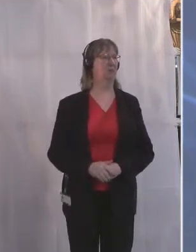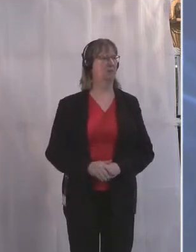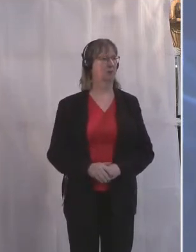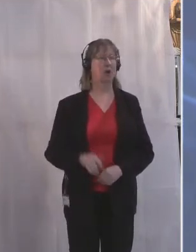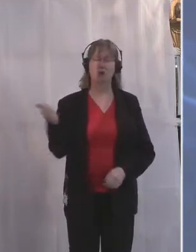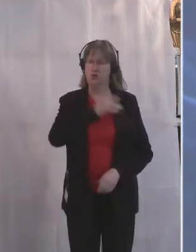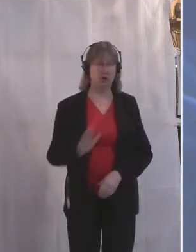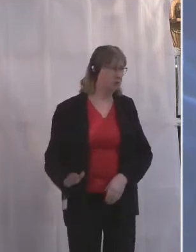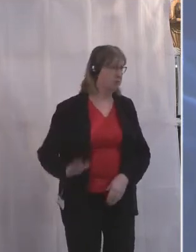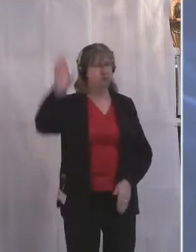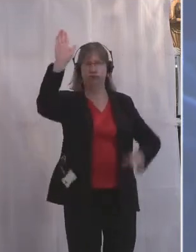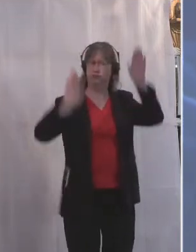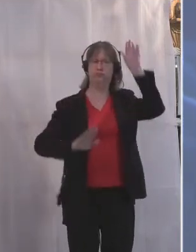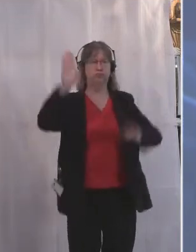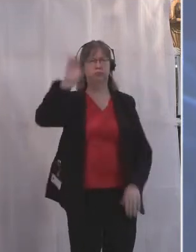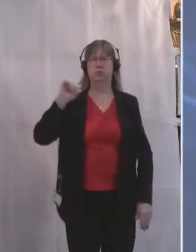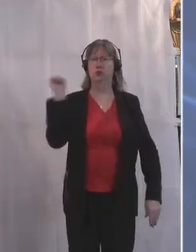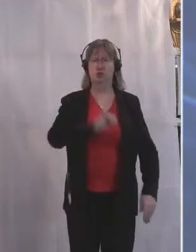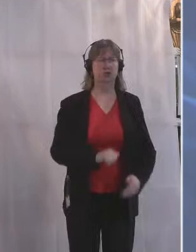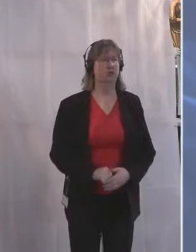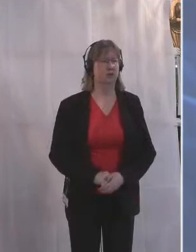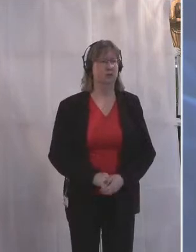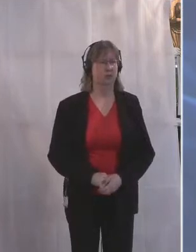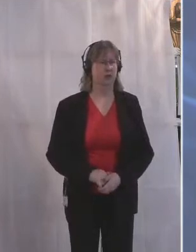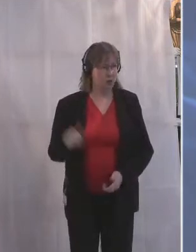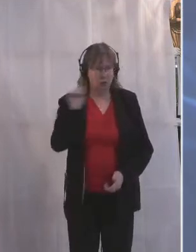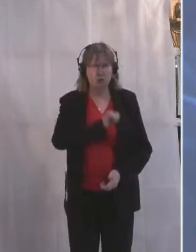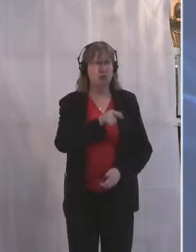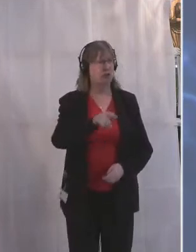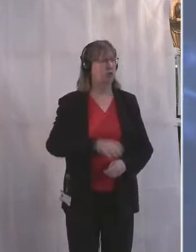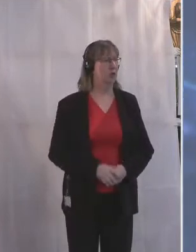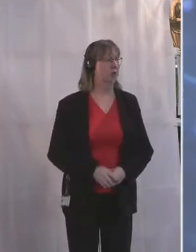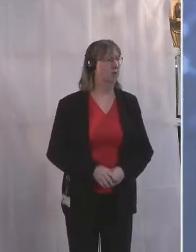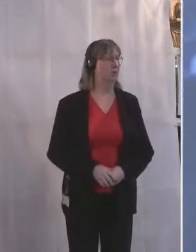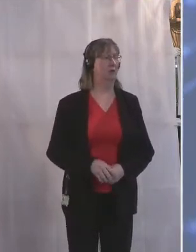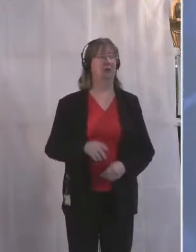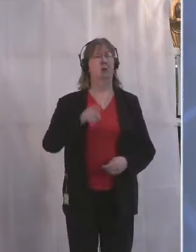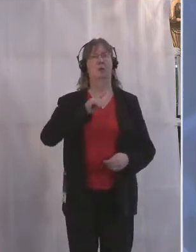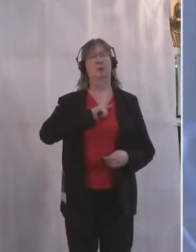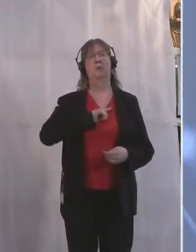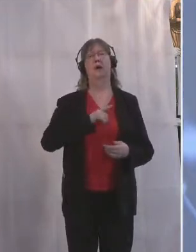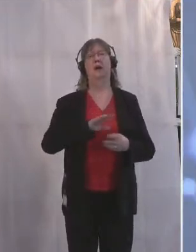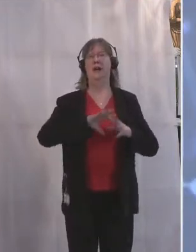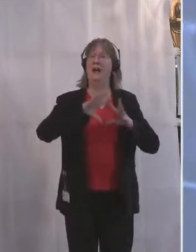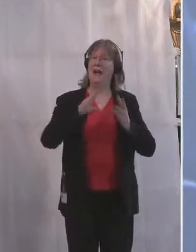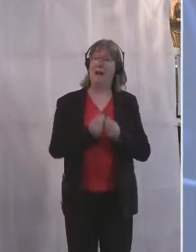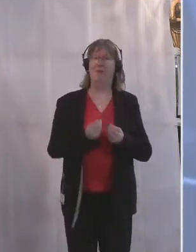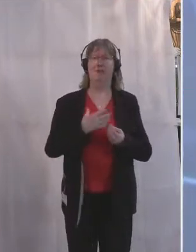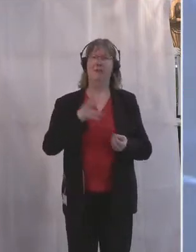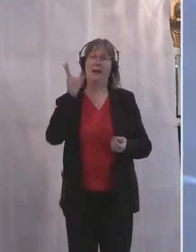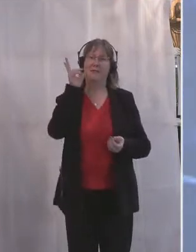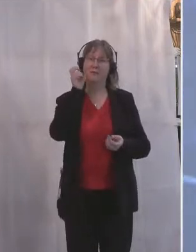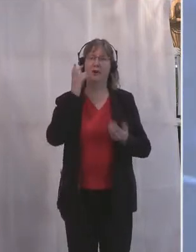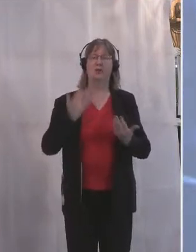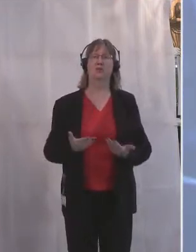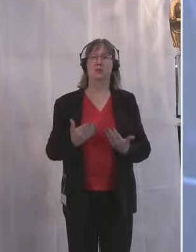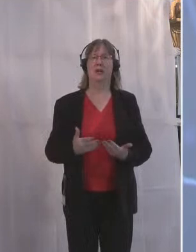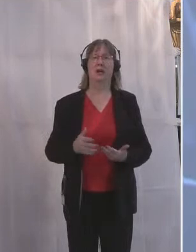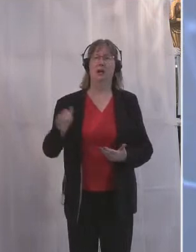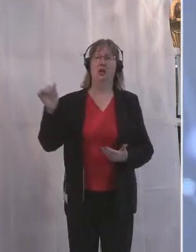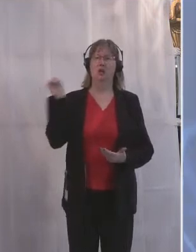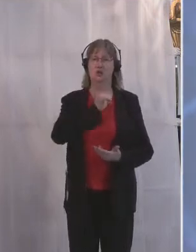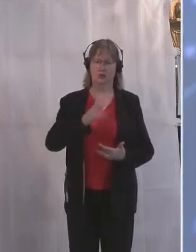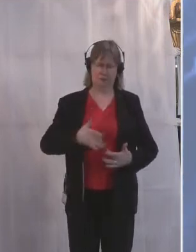You should all have your hands up. You really should all have your hands up, because everything that I've heard today, you should